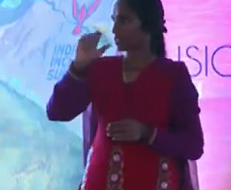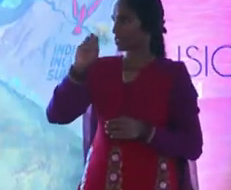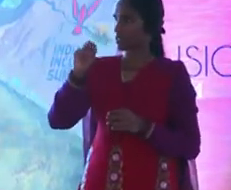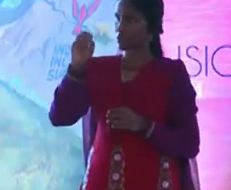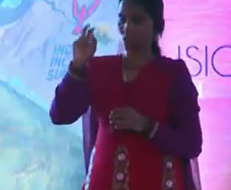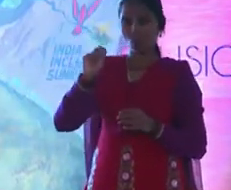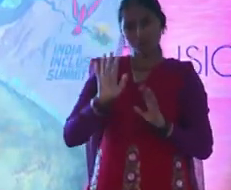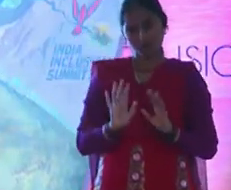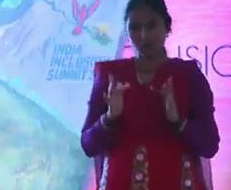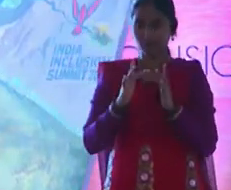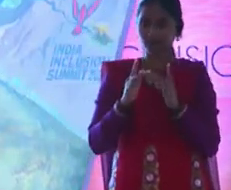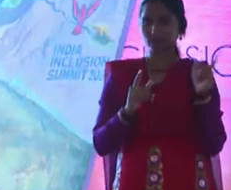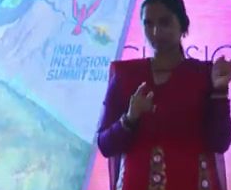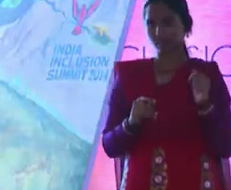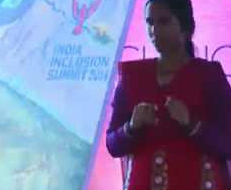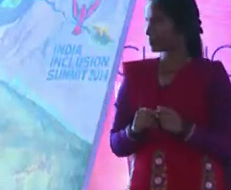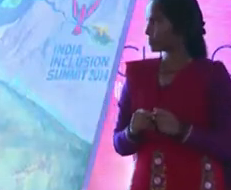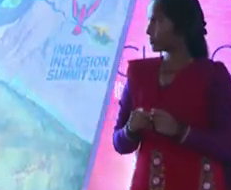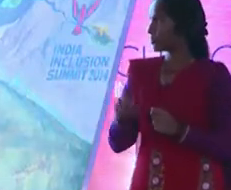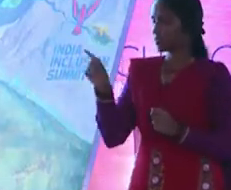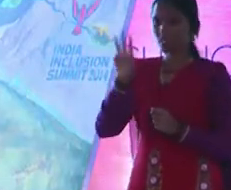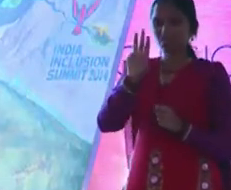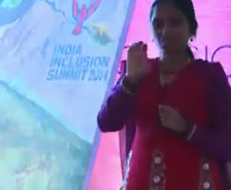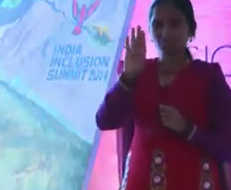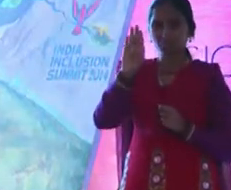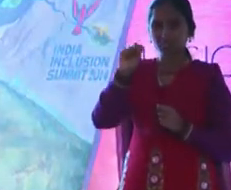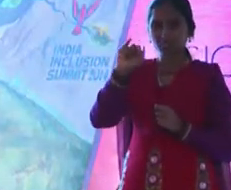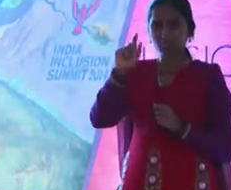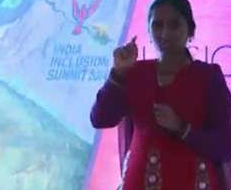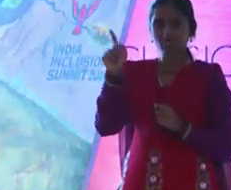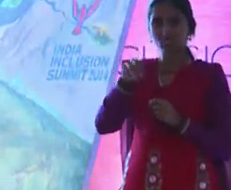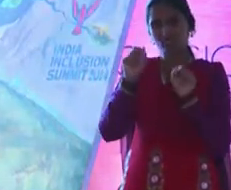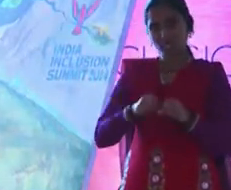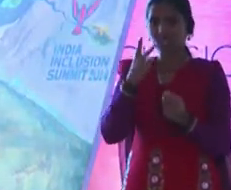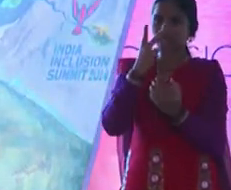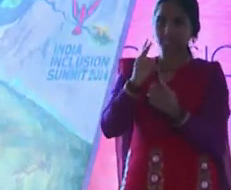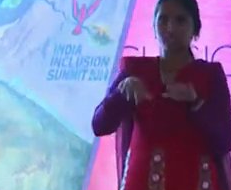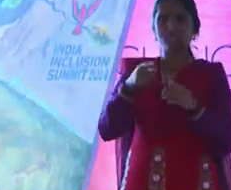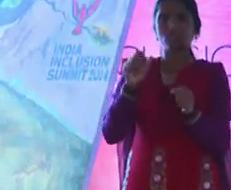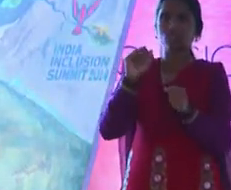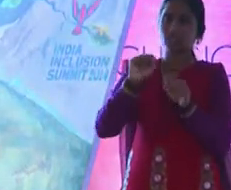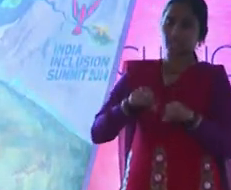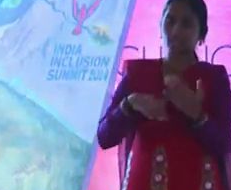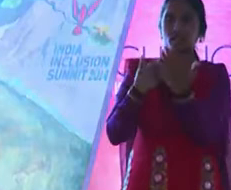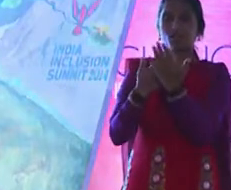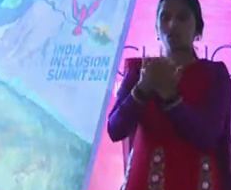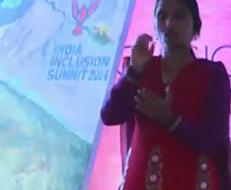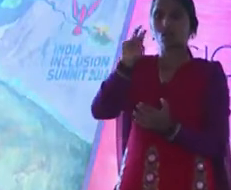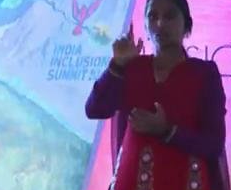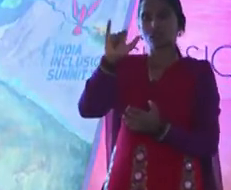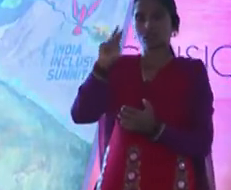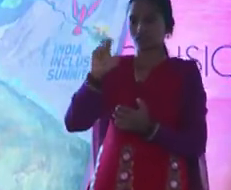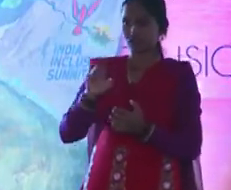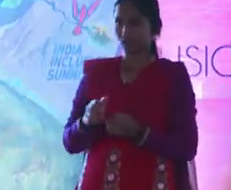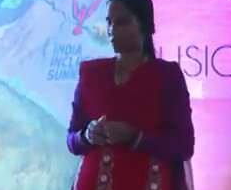you to come to our website and see which are the scholarships which are available and then apply online. If there are people who would like